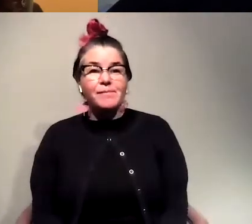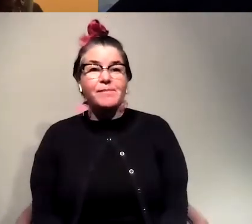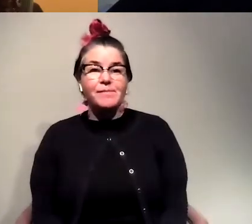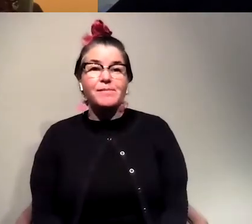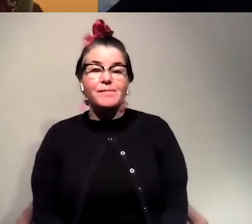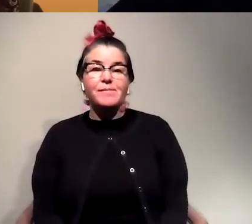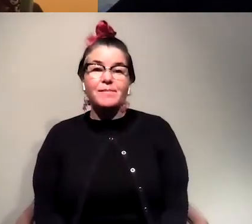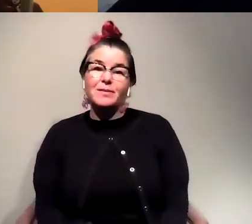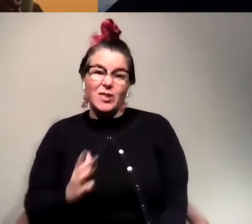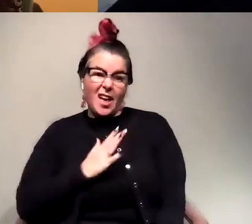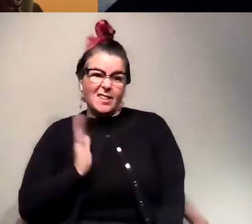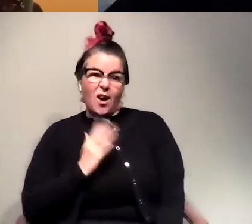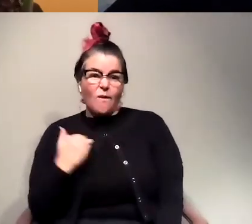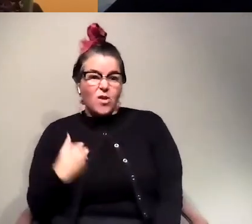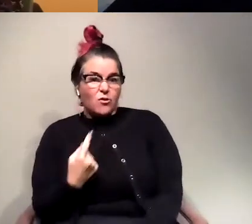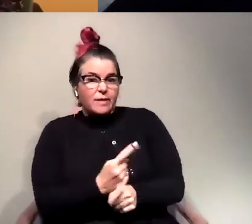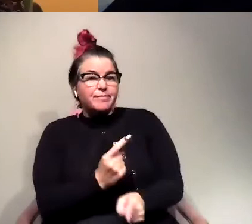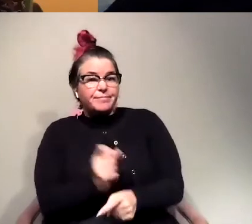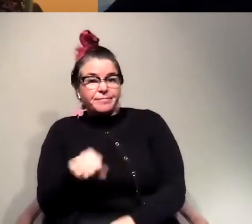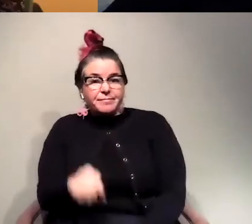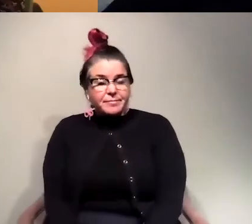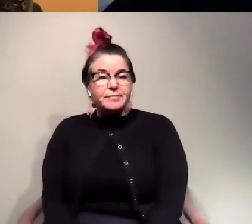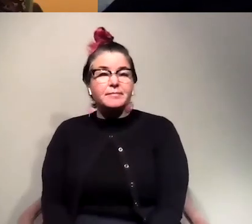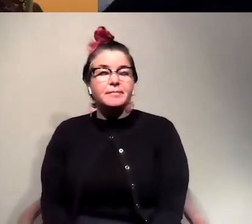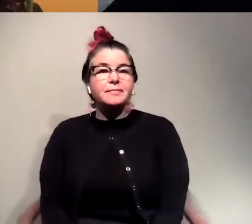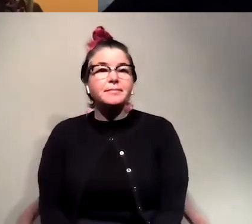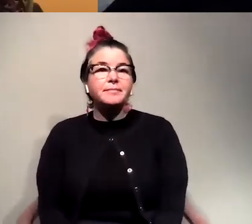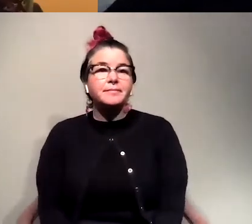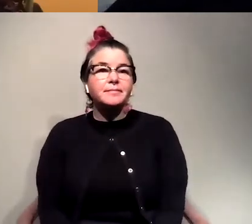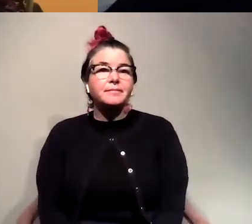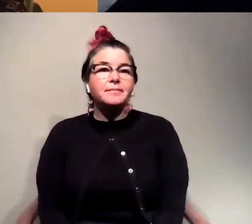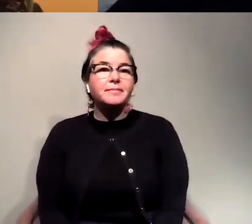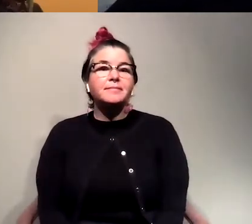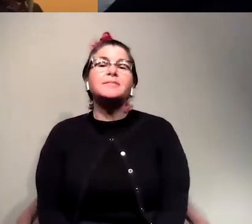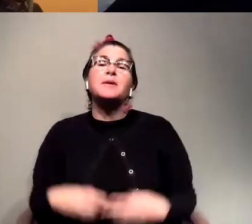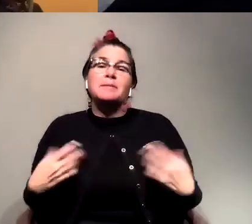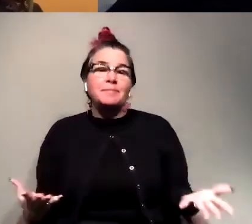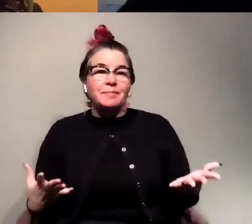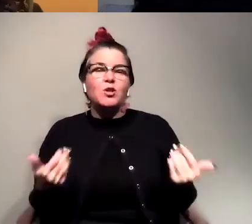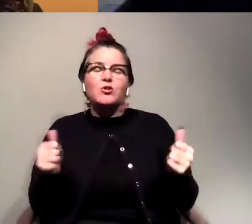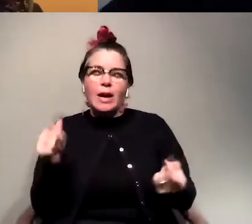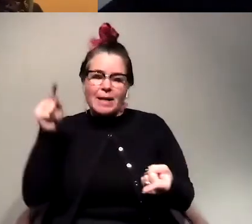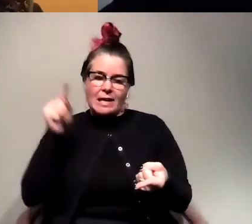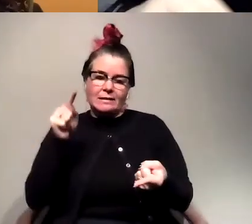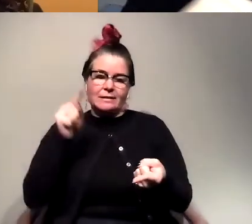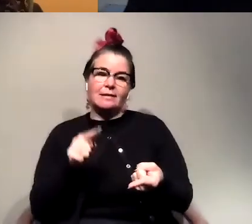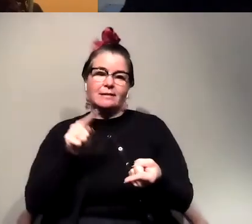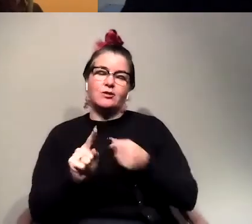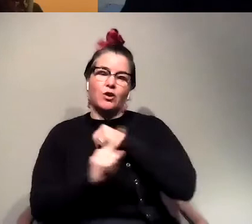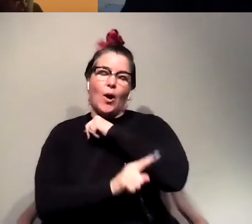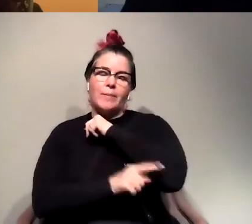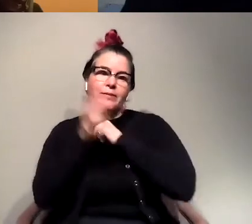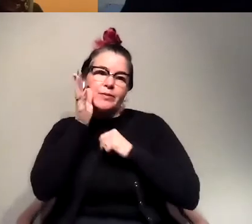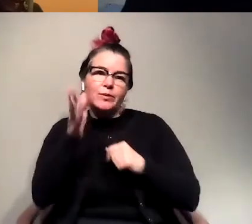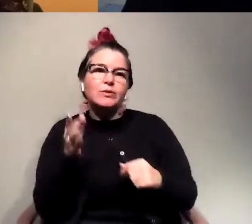It's our fault. It's our fault. It's our fault. Yeah. Well, let's try to be less garbage in the future. Yeah, there are